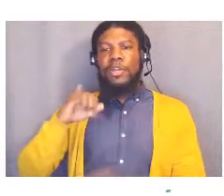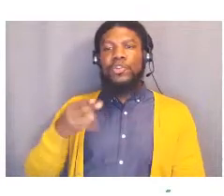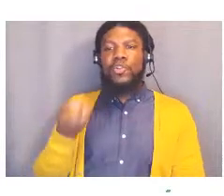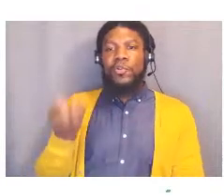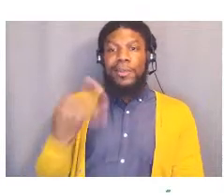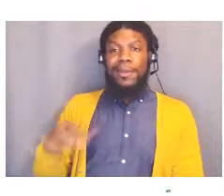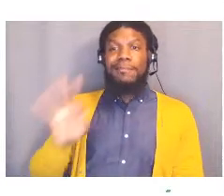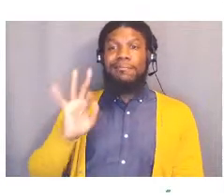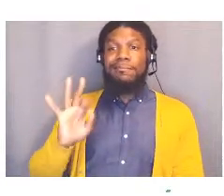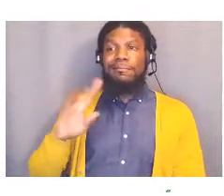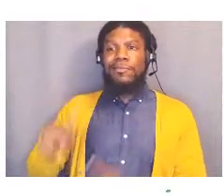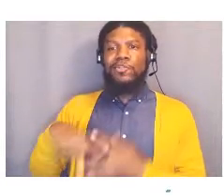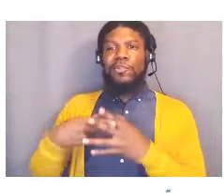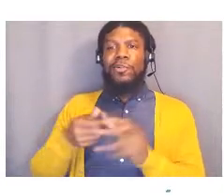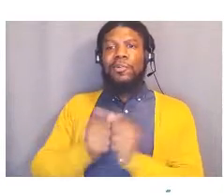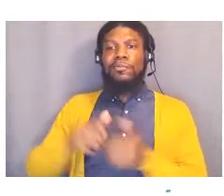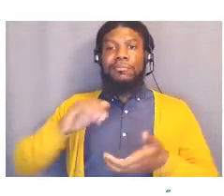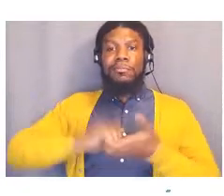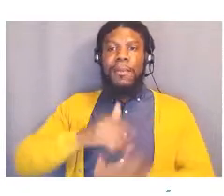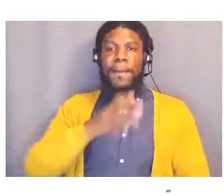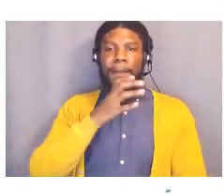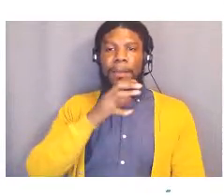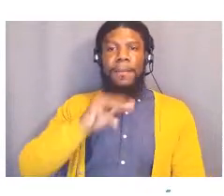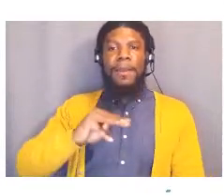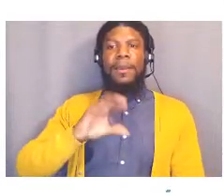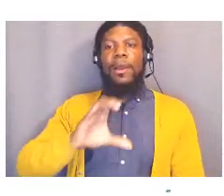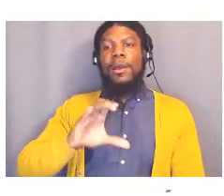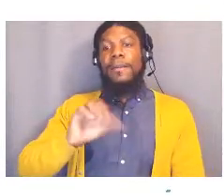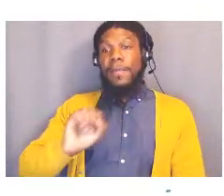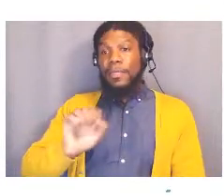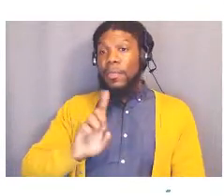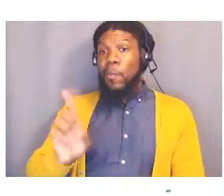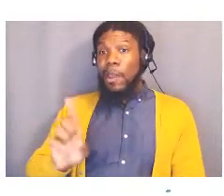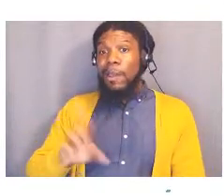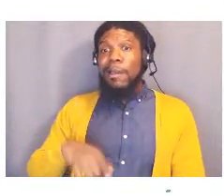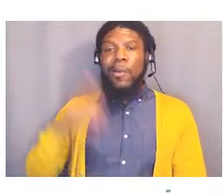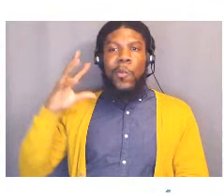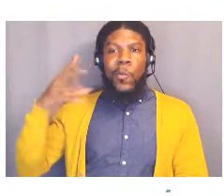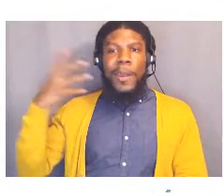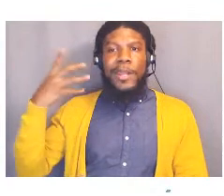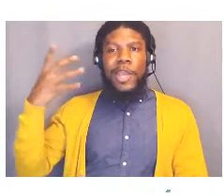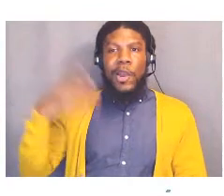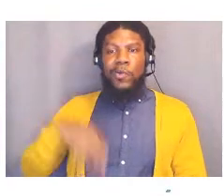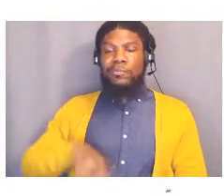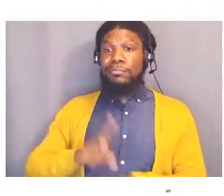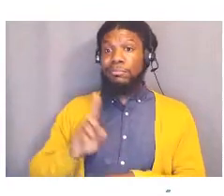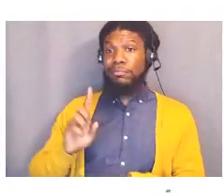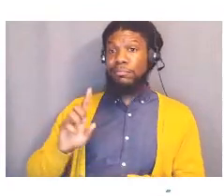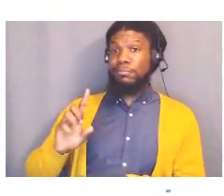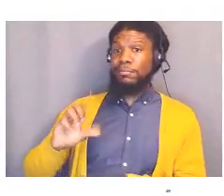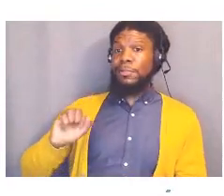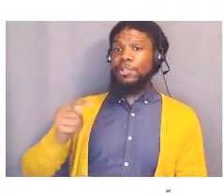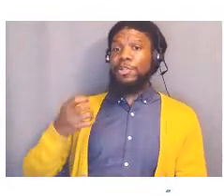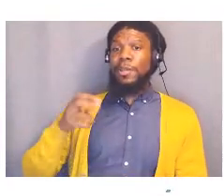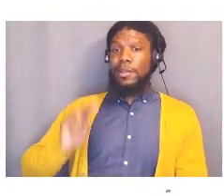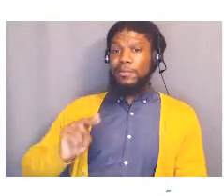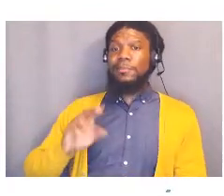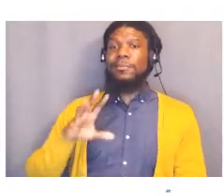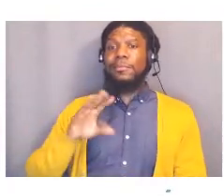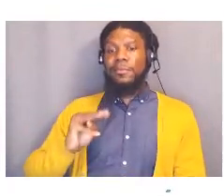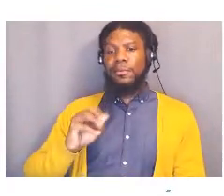with Mother Mary Carter Smith at the radio station at Morgan University, and he